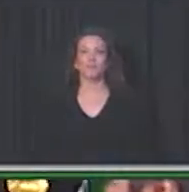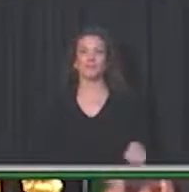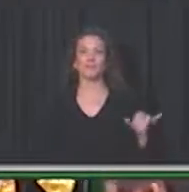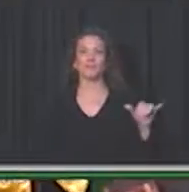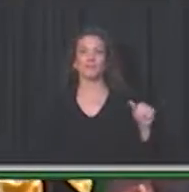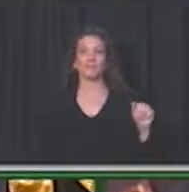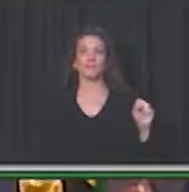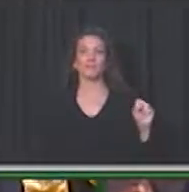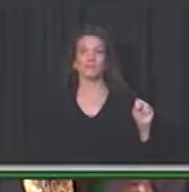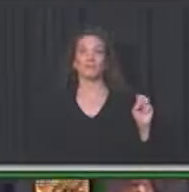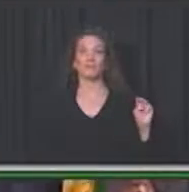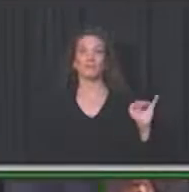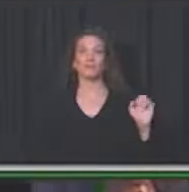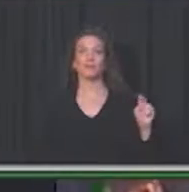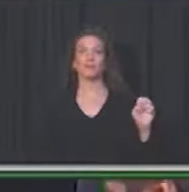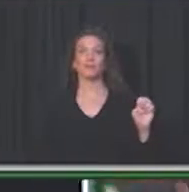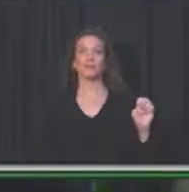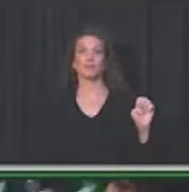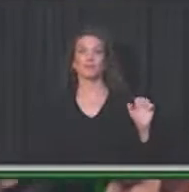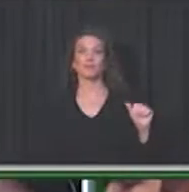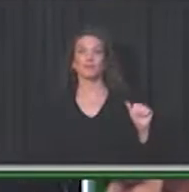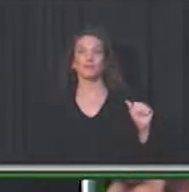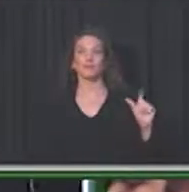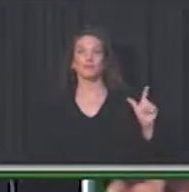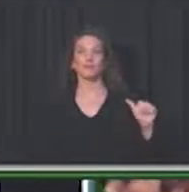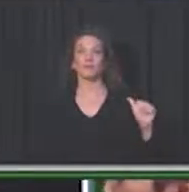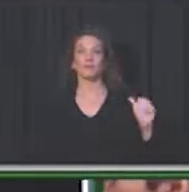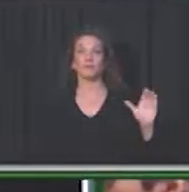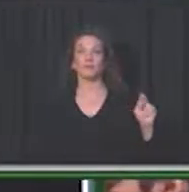Yasmin El Kanali.